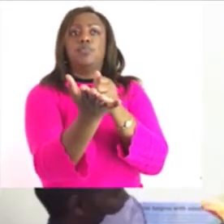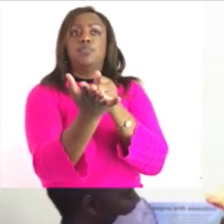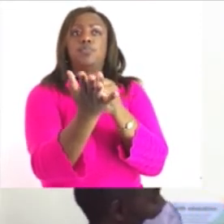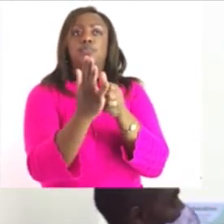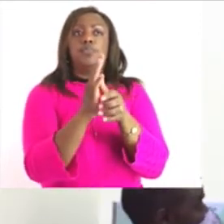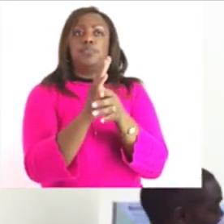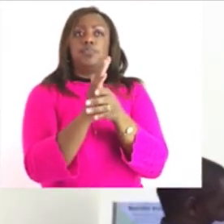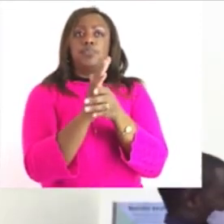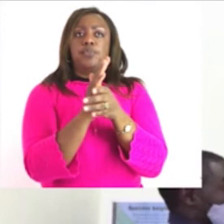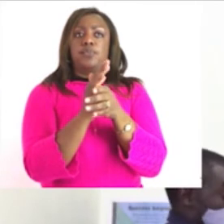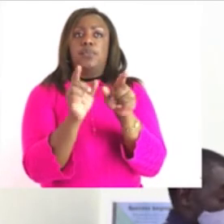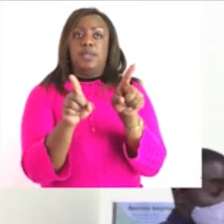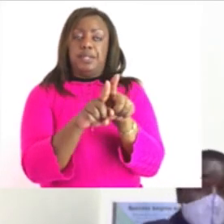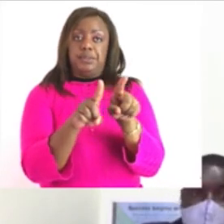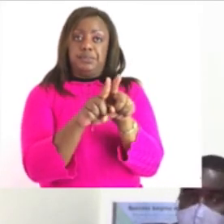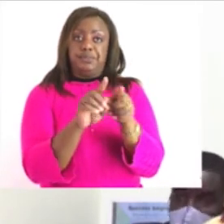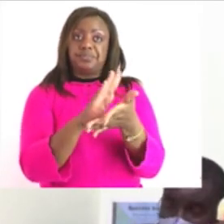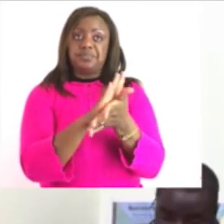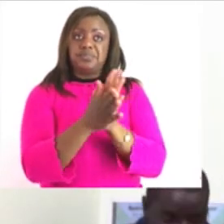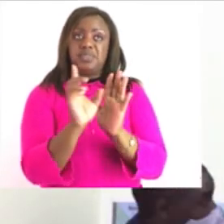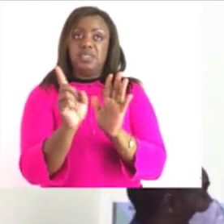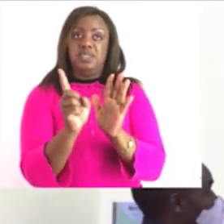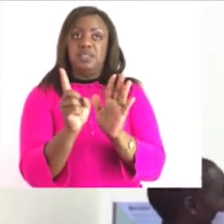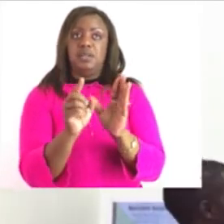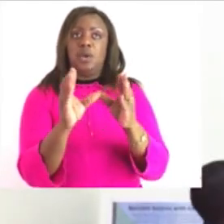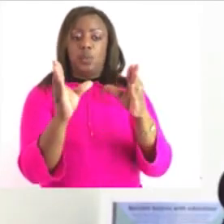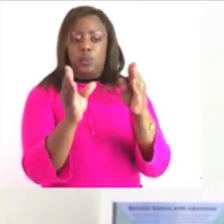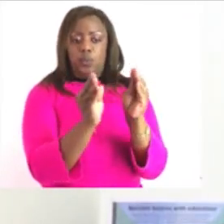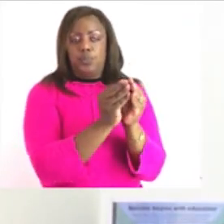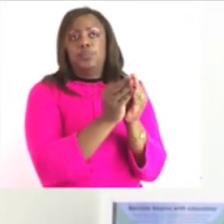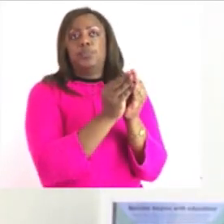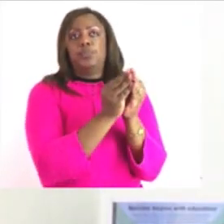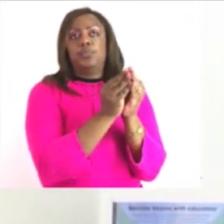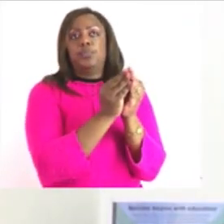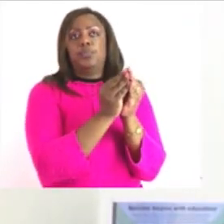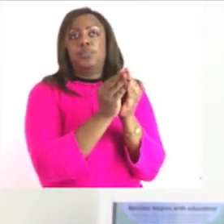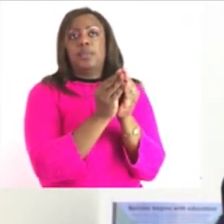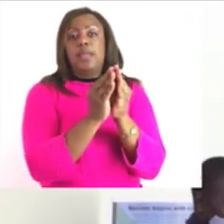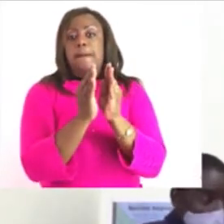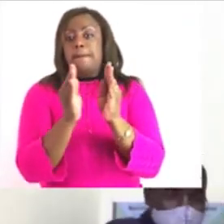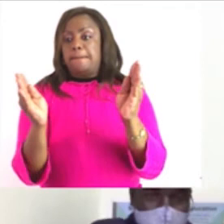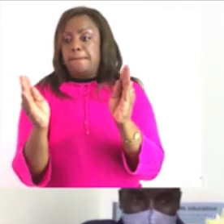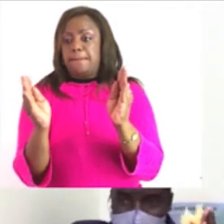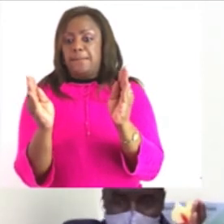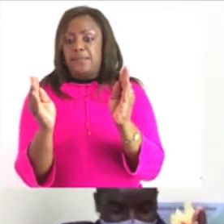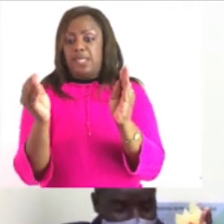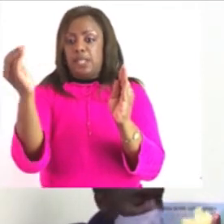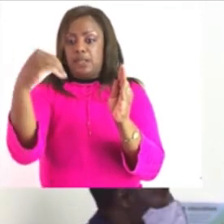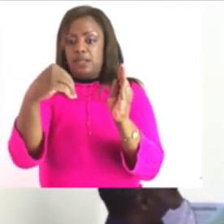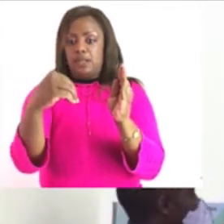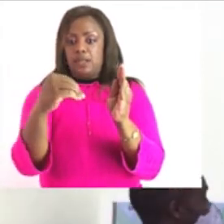in, my plastic, which is I'm using as lungs, it was bigger, but when I squeezed as